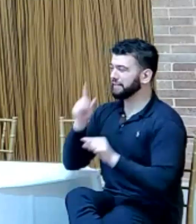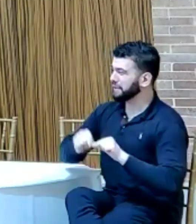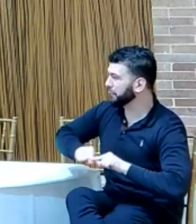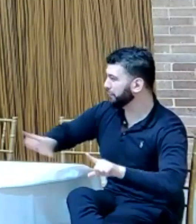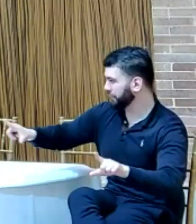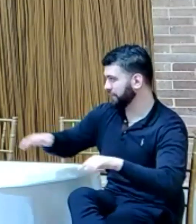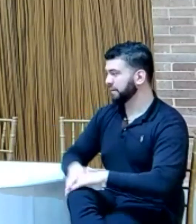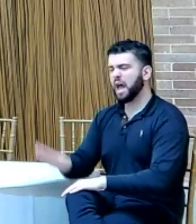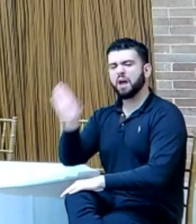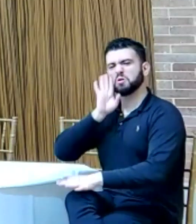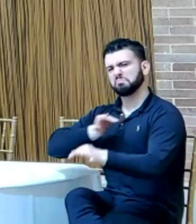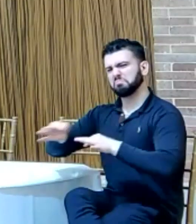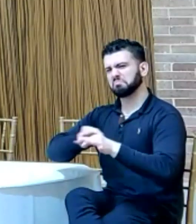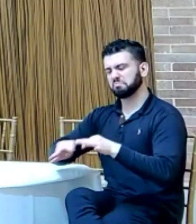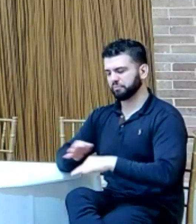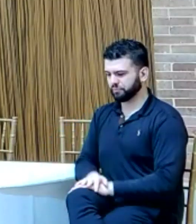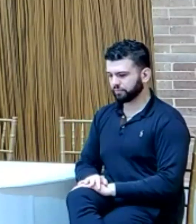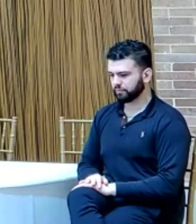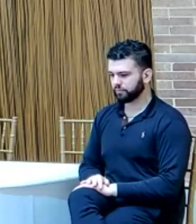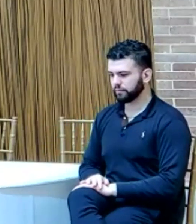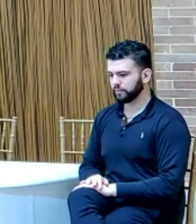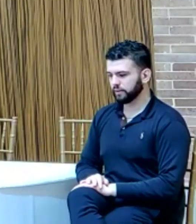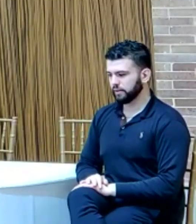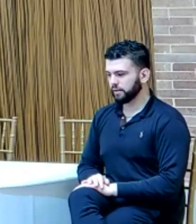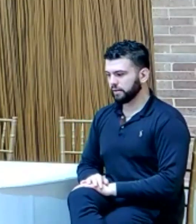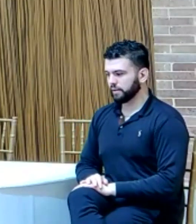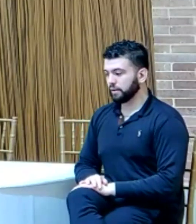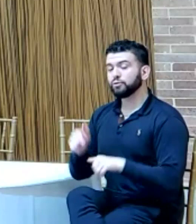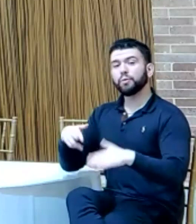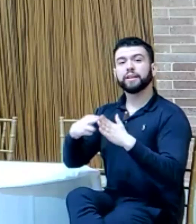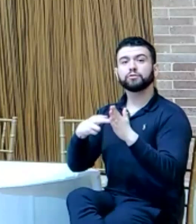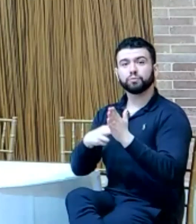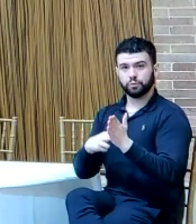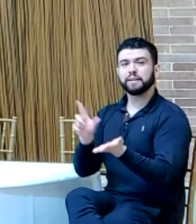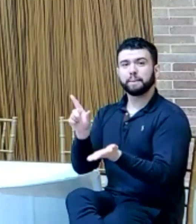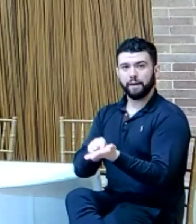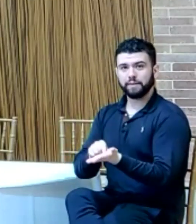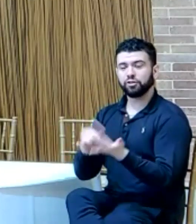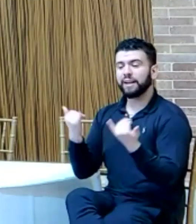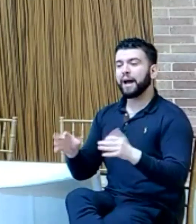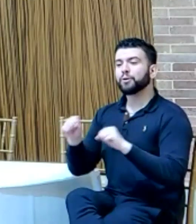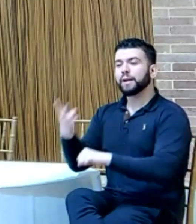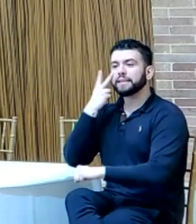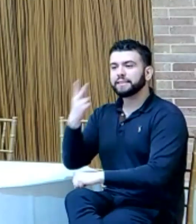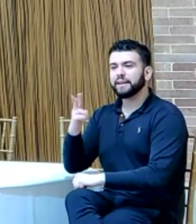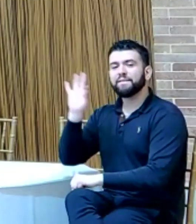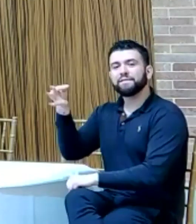about that I'll tell you a little bit about it so let me say this proposed rule is published by now you can find it at federalregister.gov